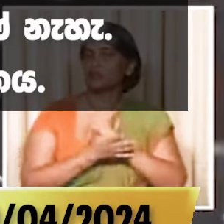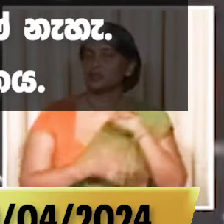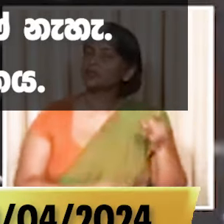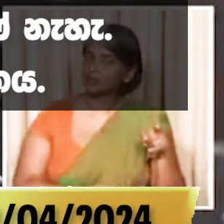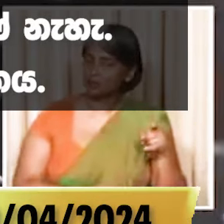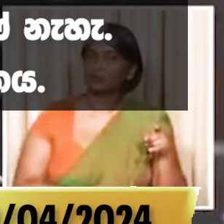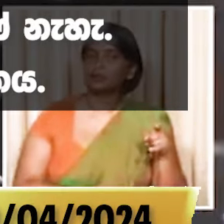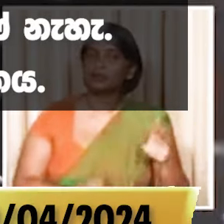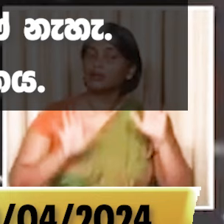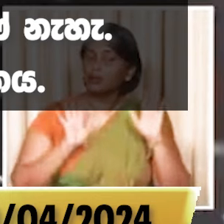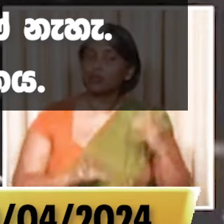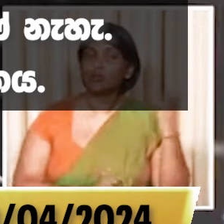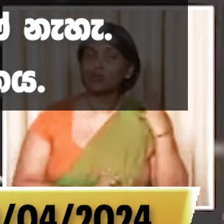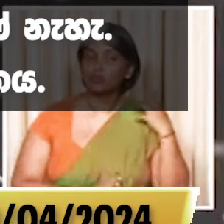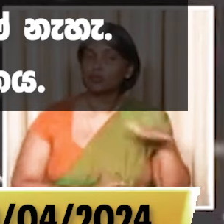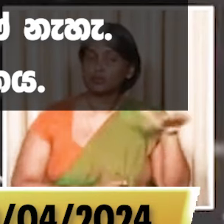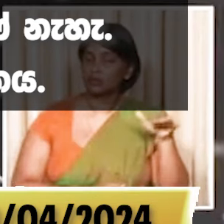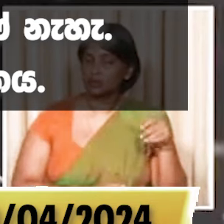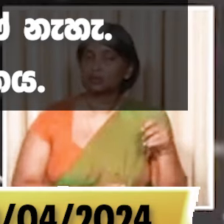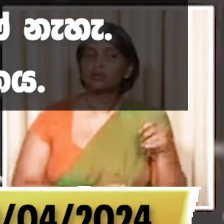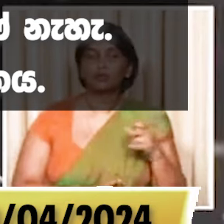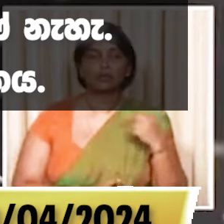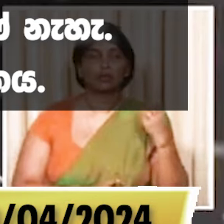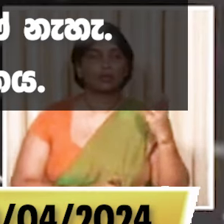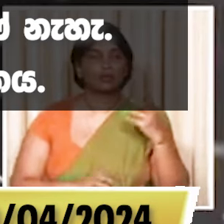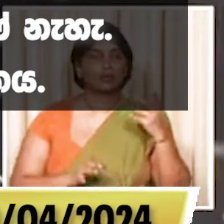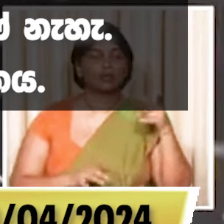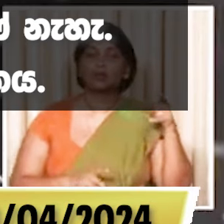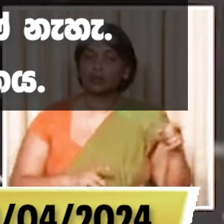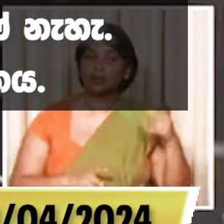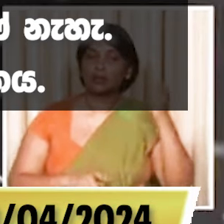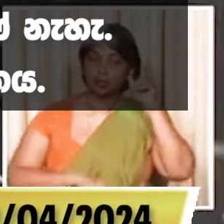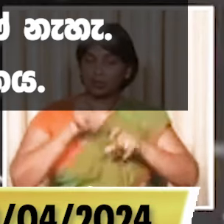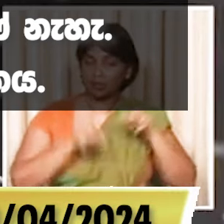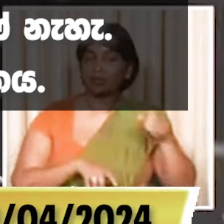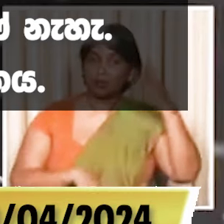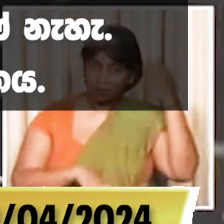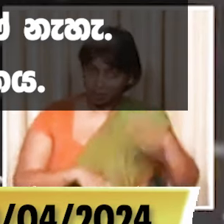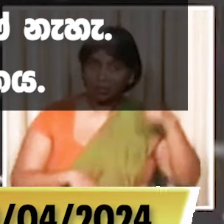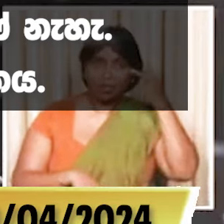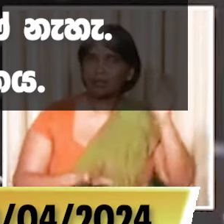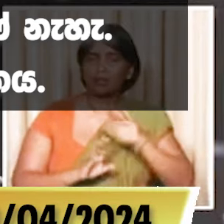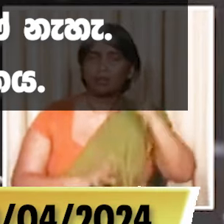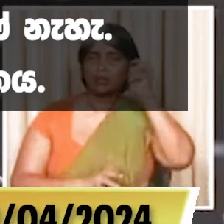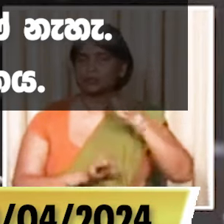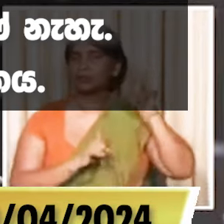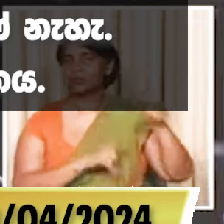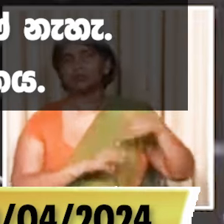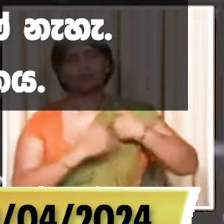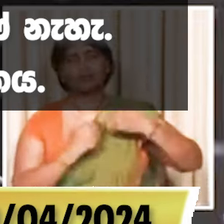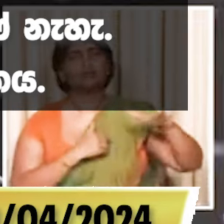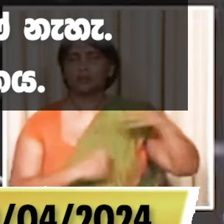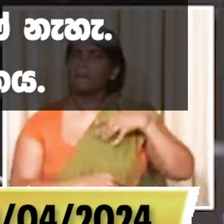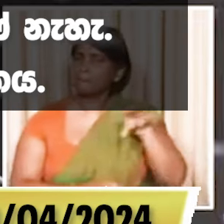does the Muslim community celebrate Zahran and his colleagues? They are terrorists. We agree. We don't celebrate them. We didn't